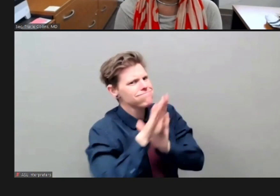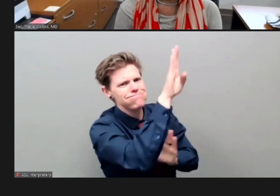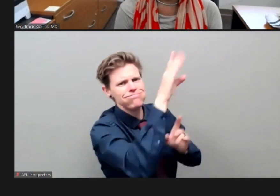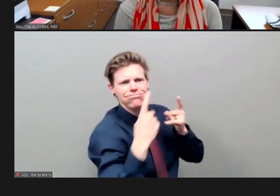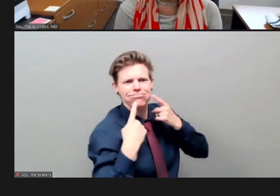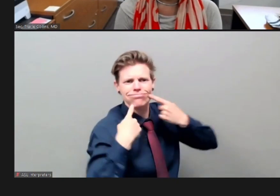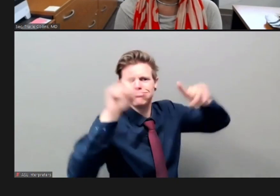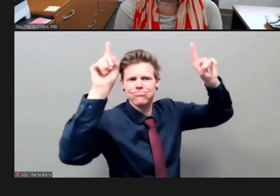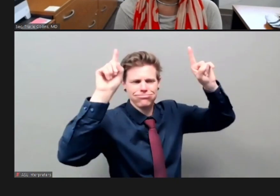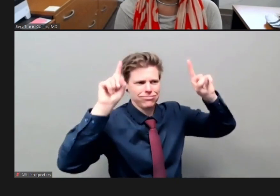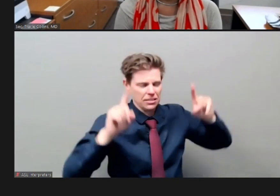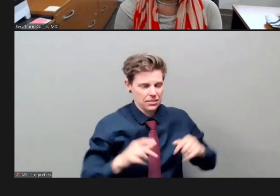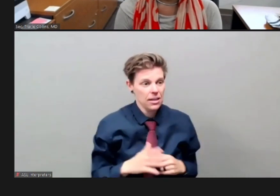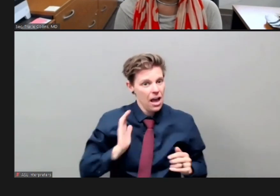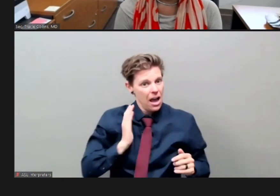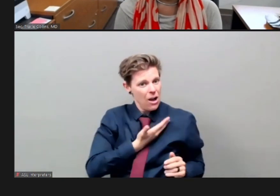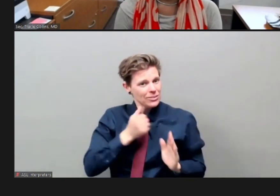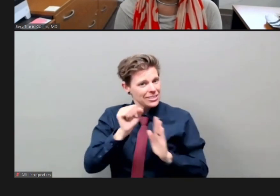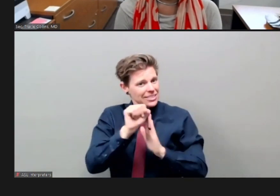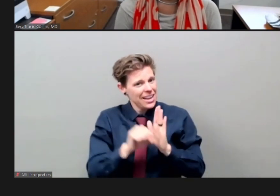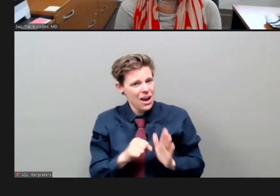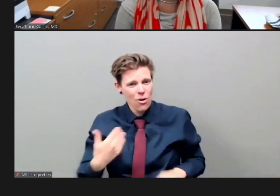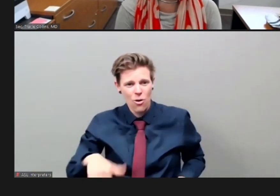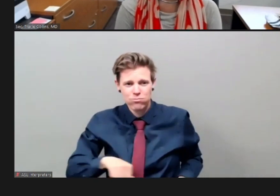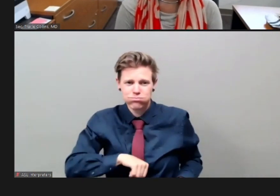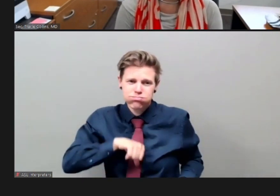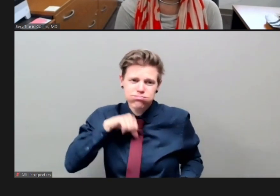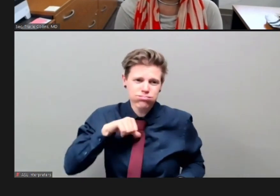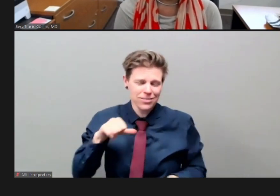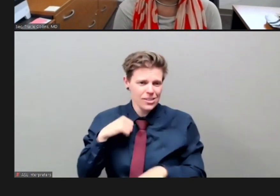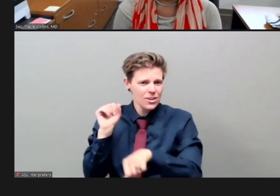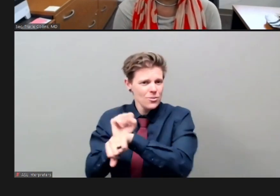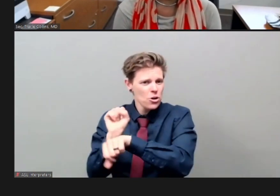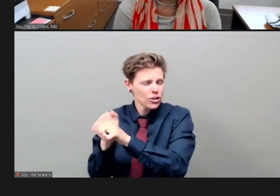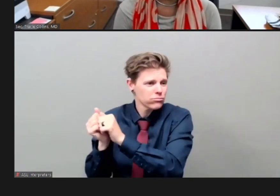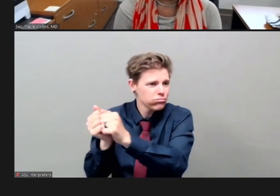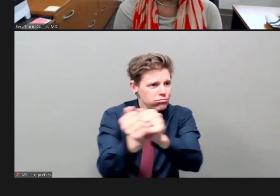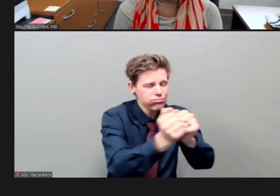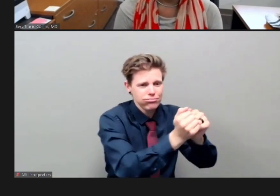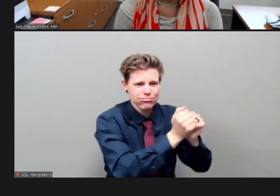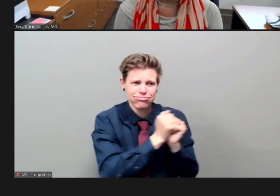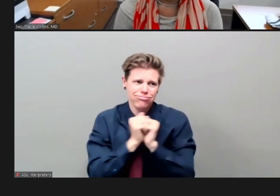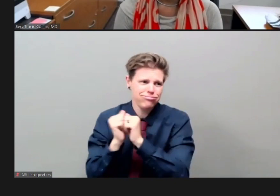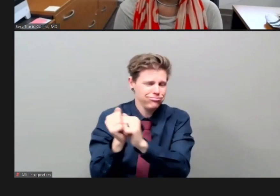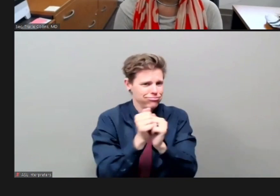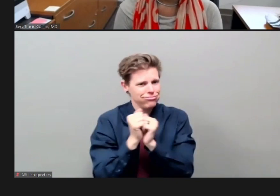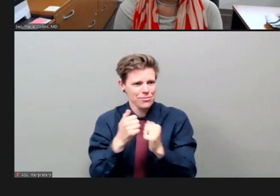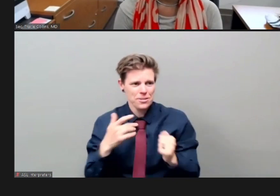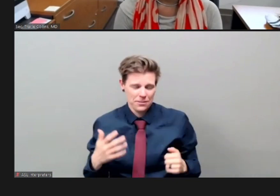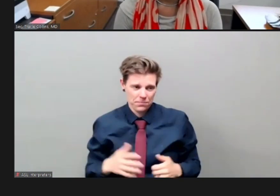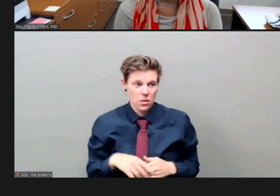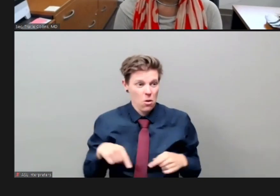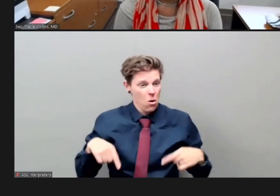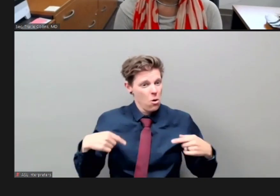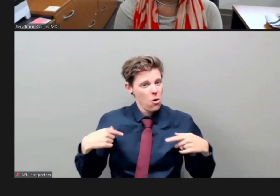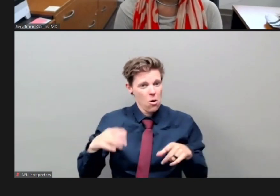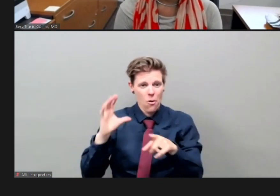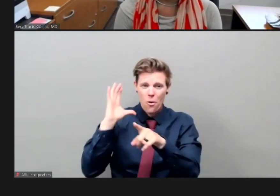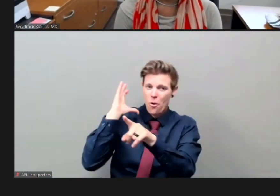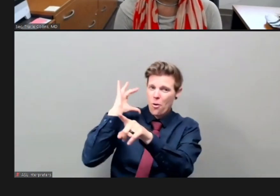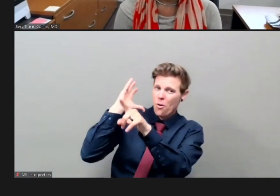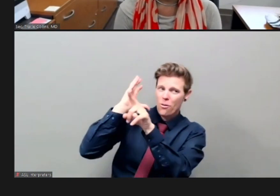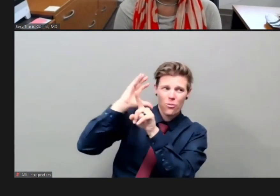doing this all together. We've made the differences, and there must be something about this remarkable day because it's